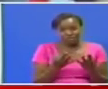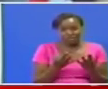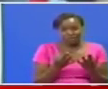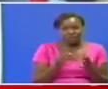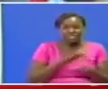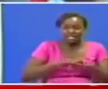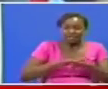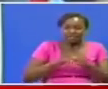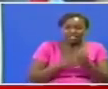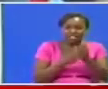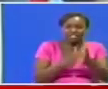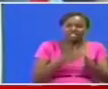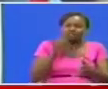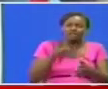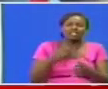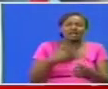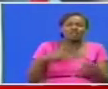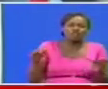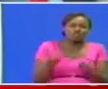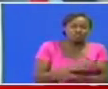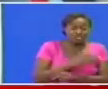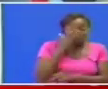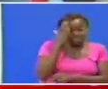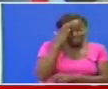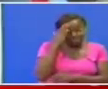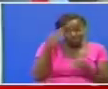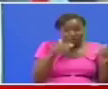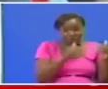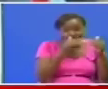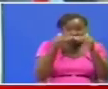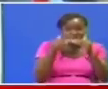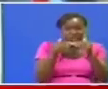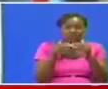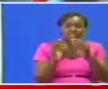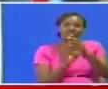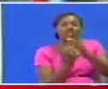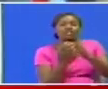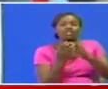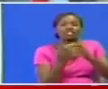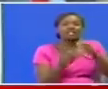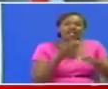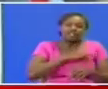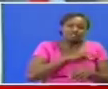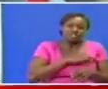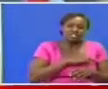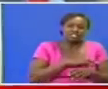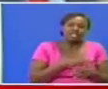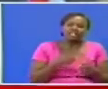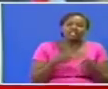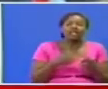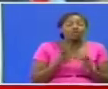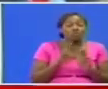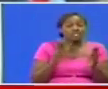African leaders must take full recognition of the demographic advantage and sincerely address themselves to the needs